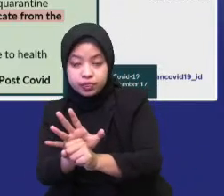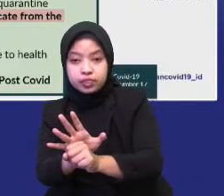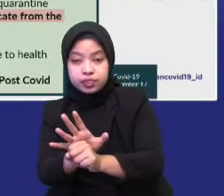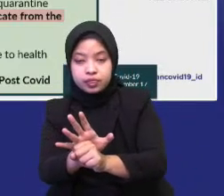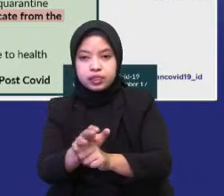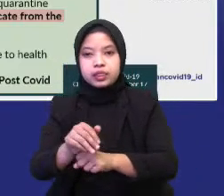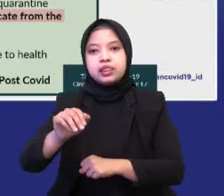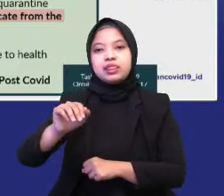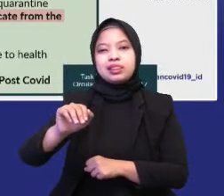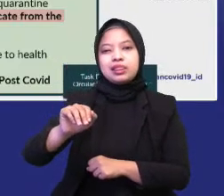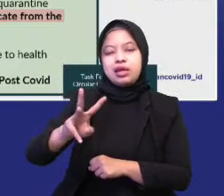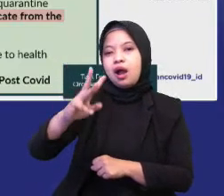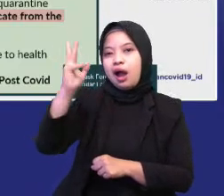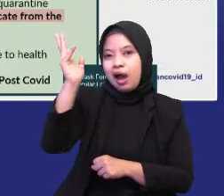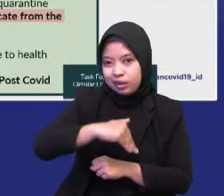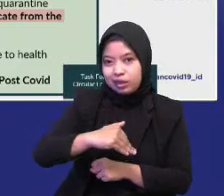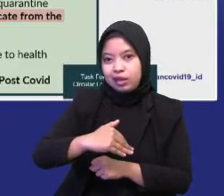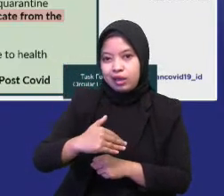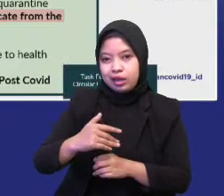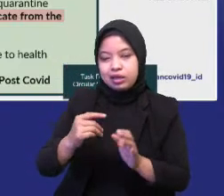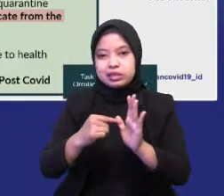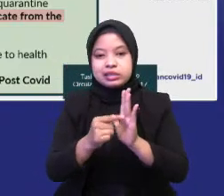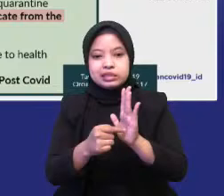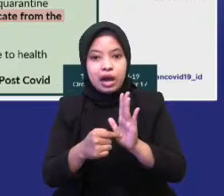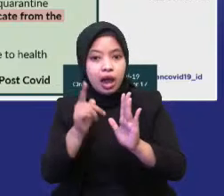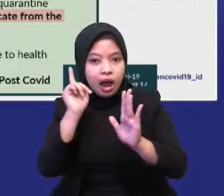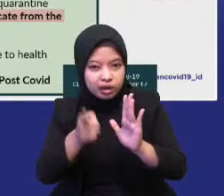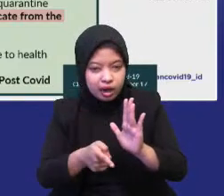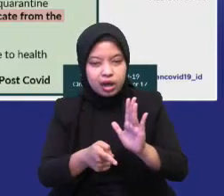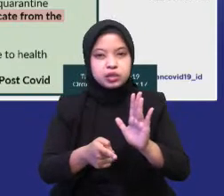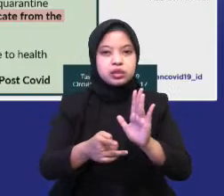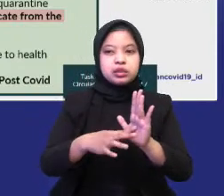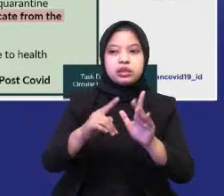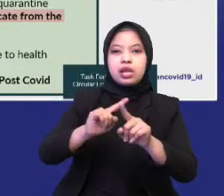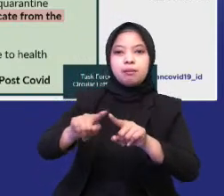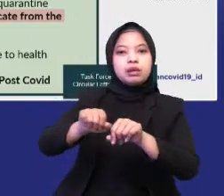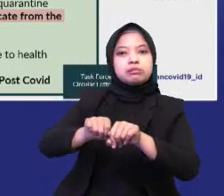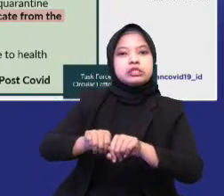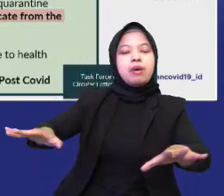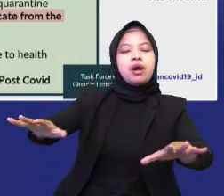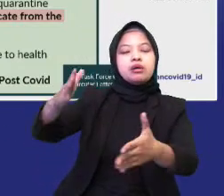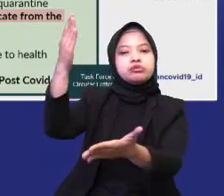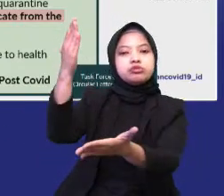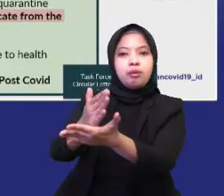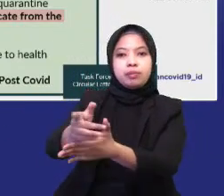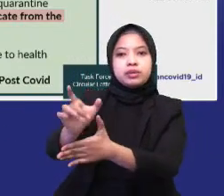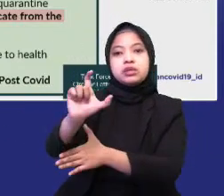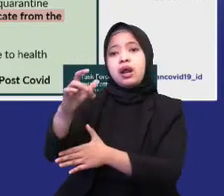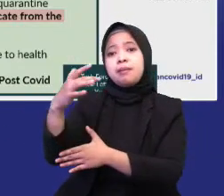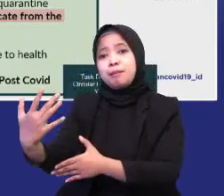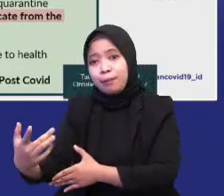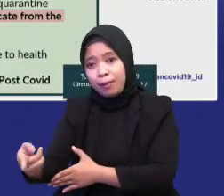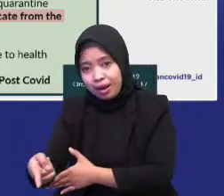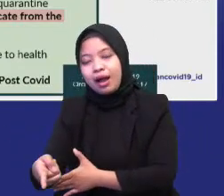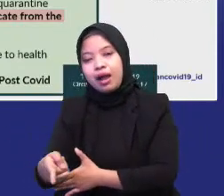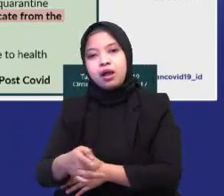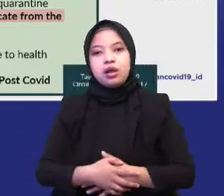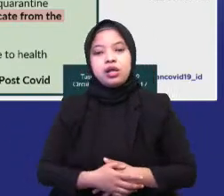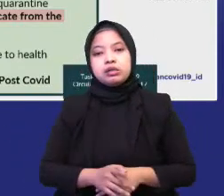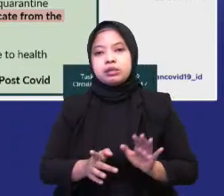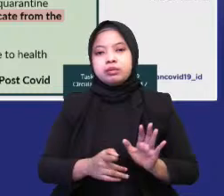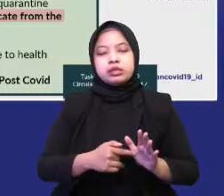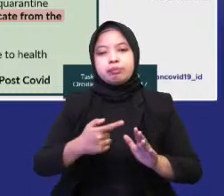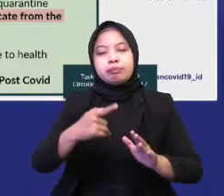days and are declared non-infectious or post-COVID recovery are excluded from showing